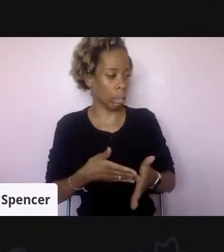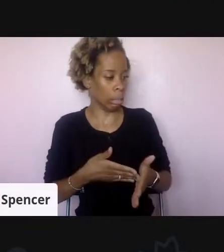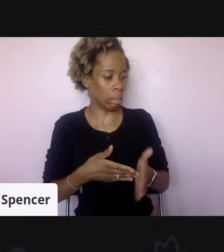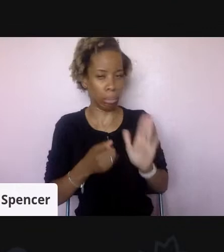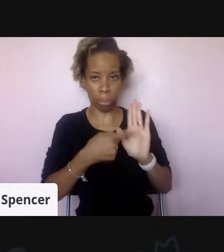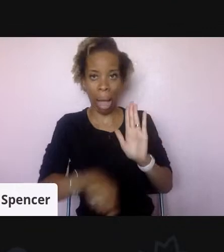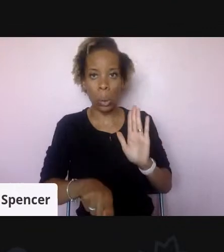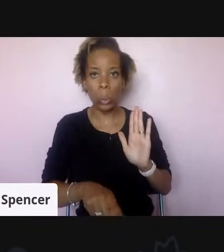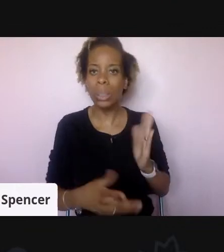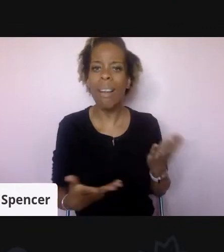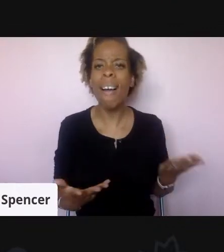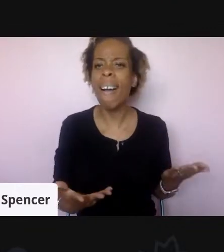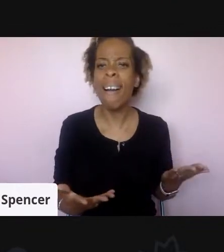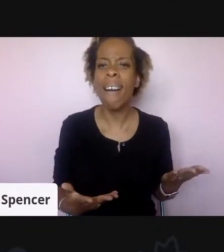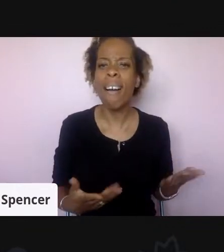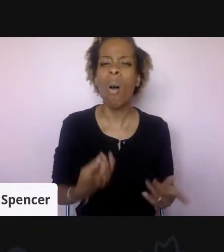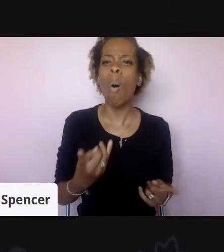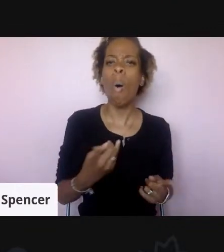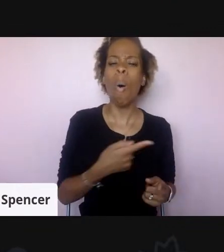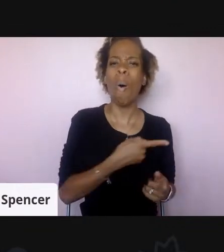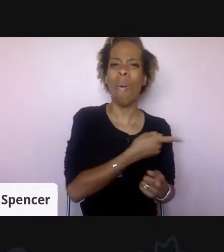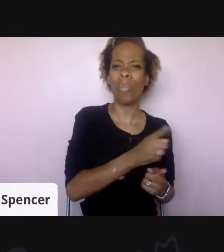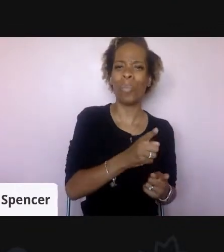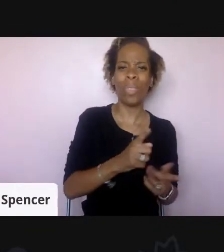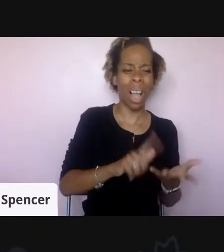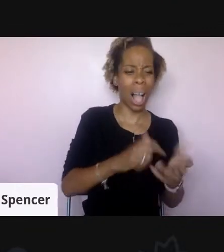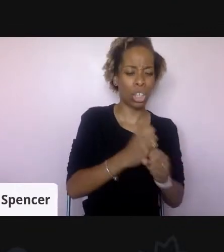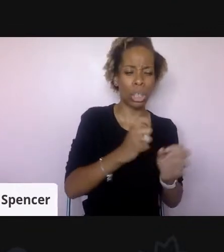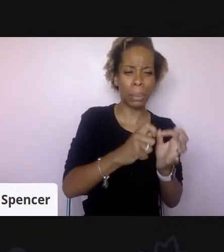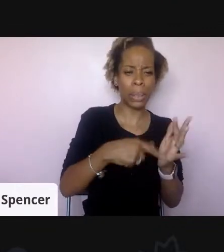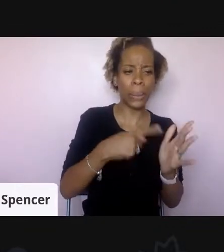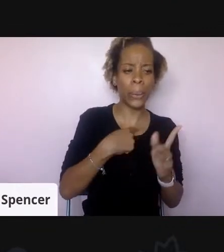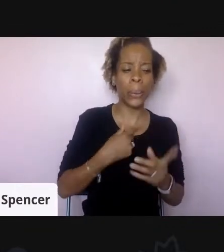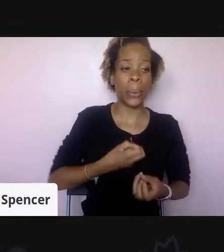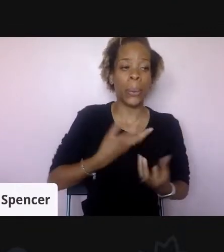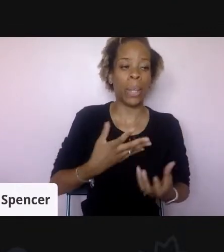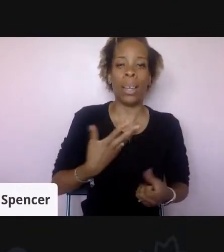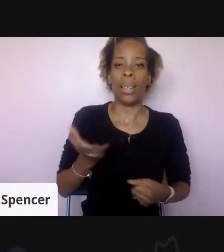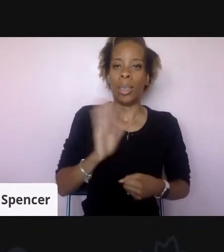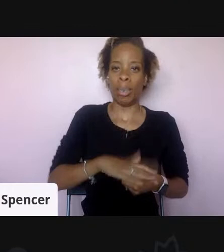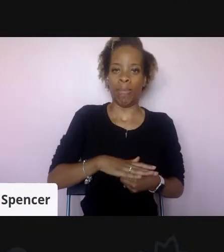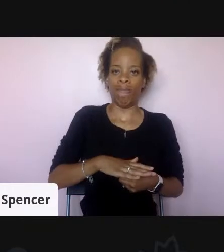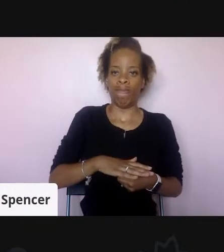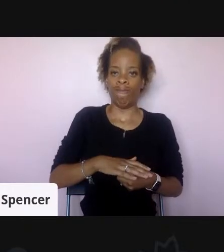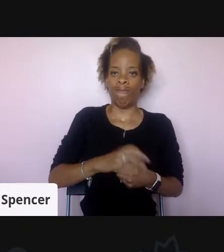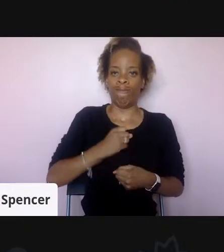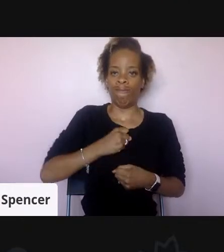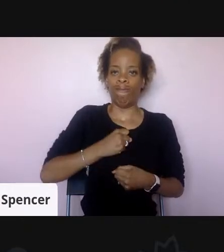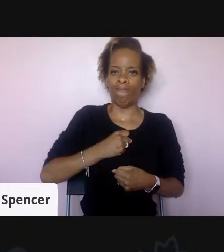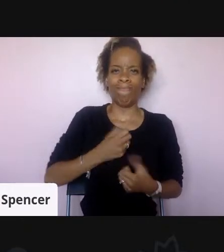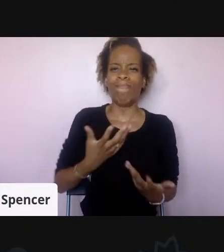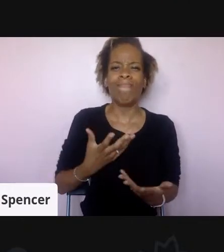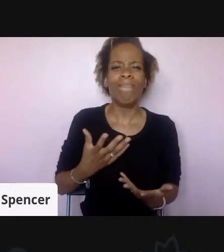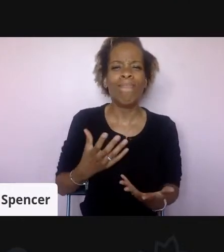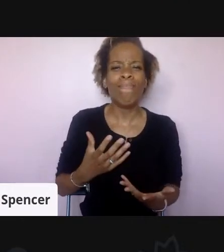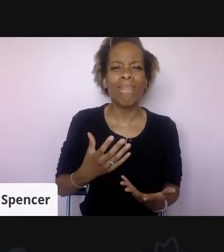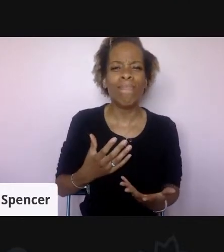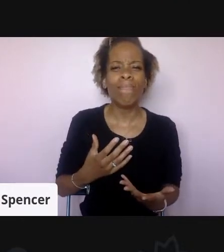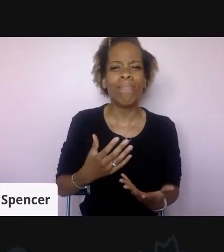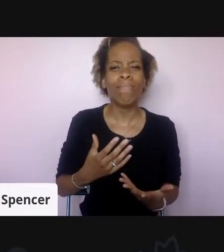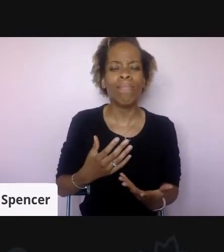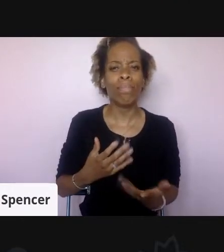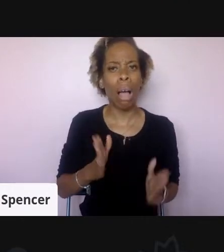apply across the board to those things which are not obvious. One can make choices about what one comes out